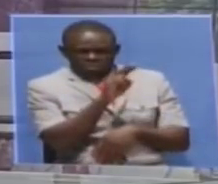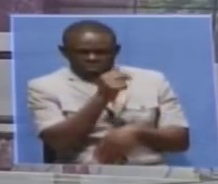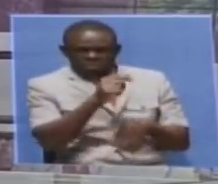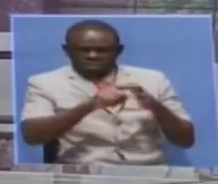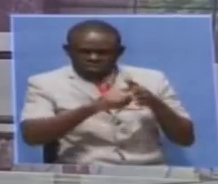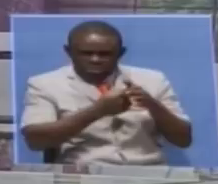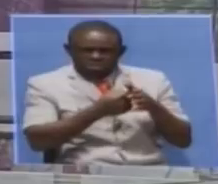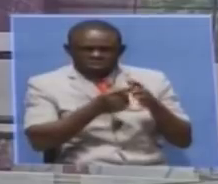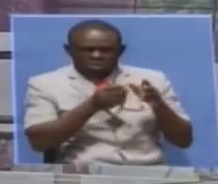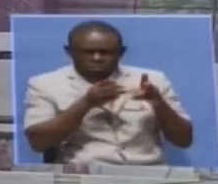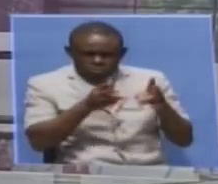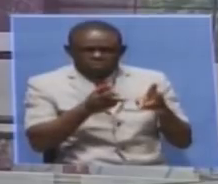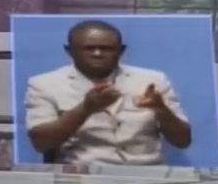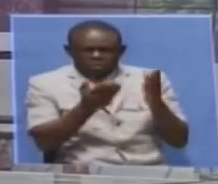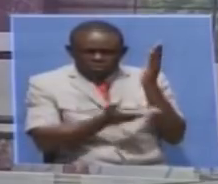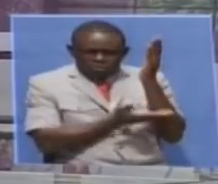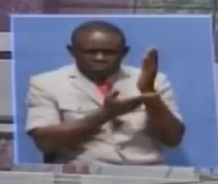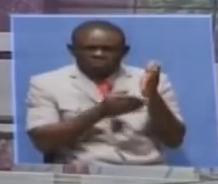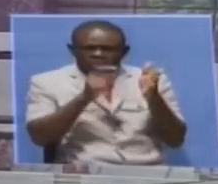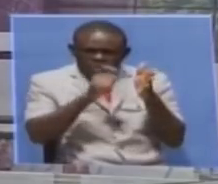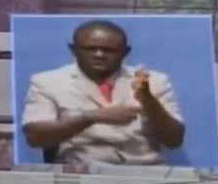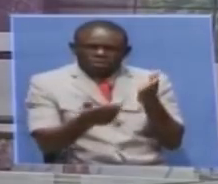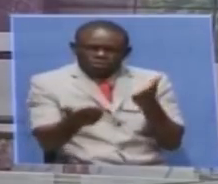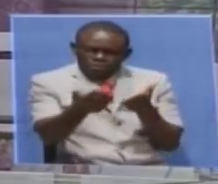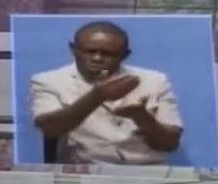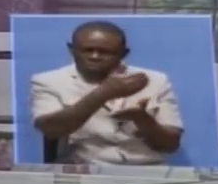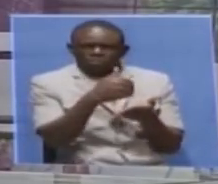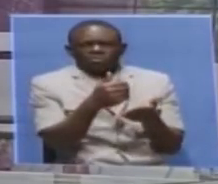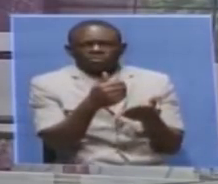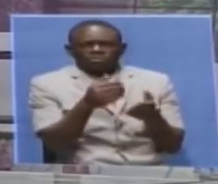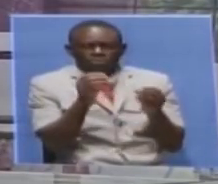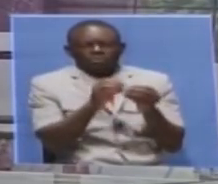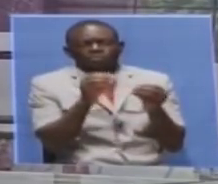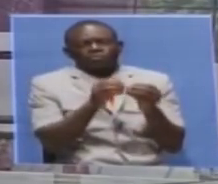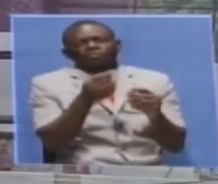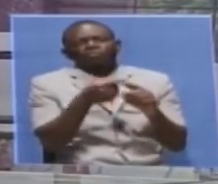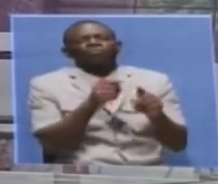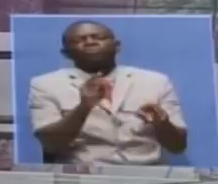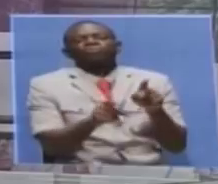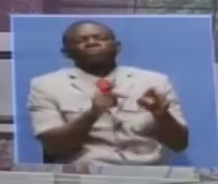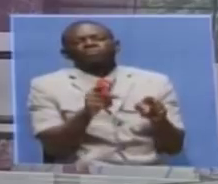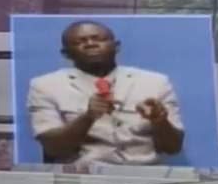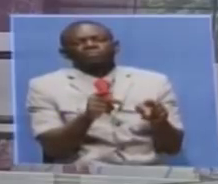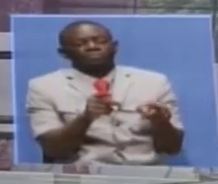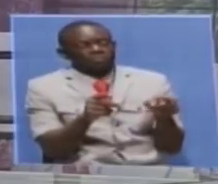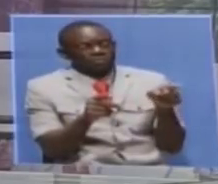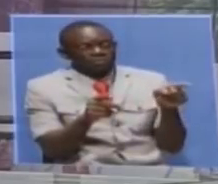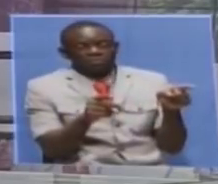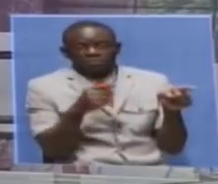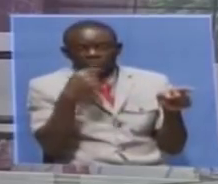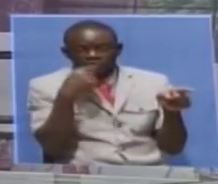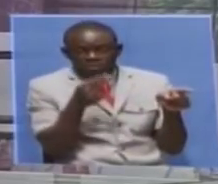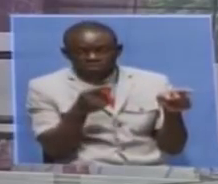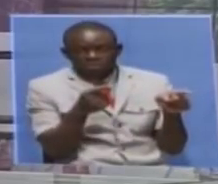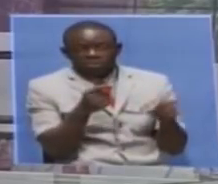collection and has learned a lot of lessons on the way to improve tax collection. She said the authority is largely focusing